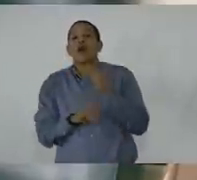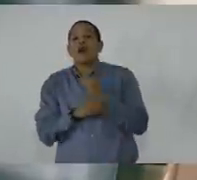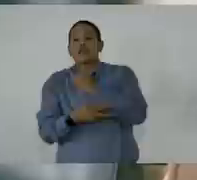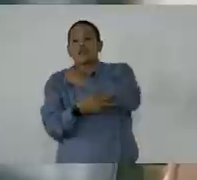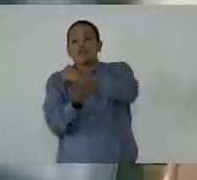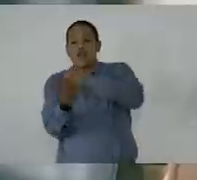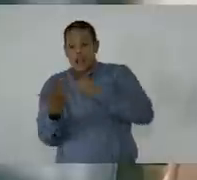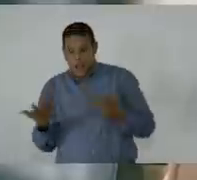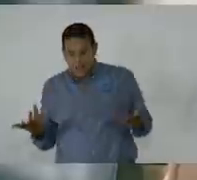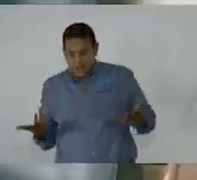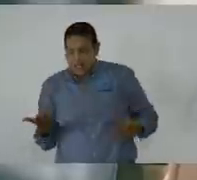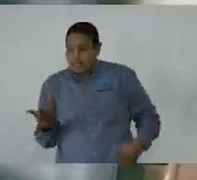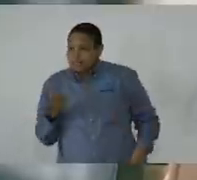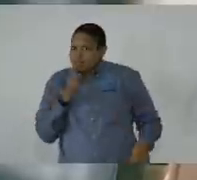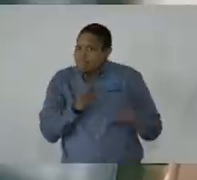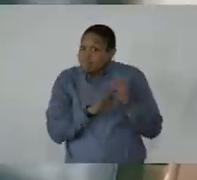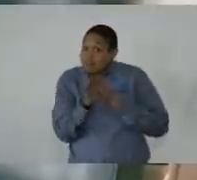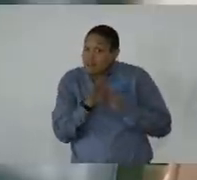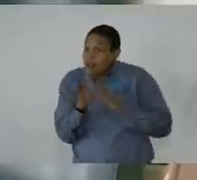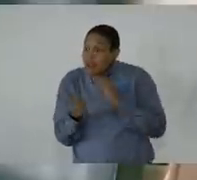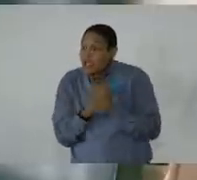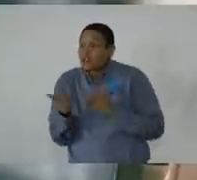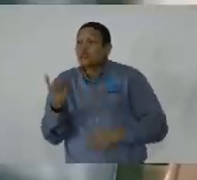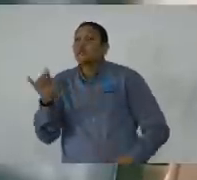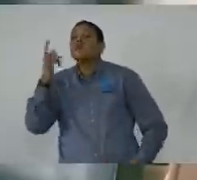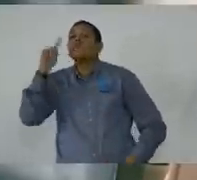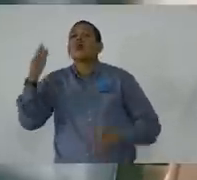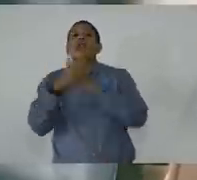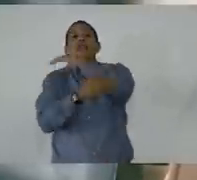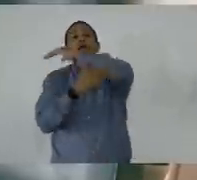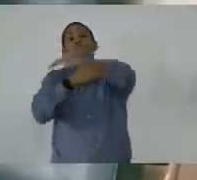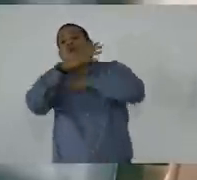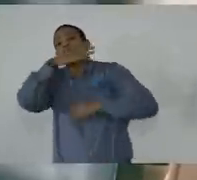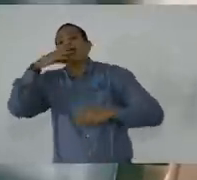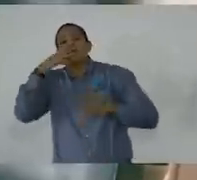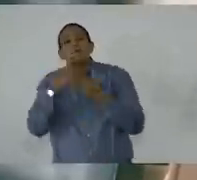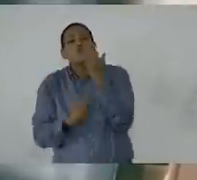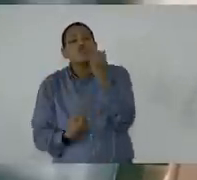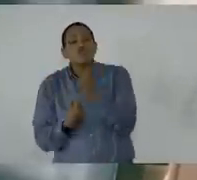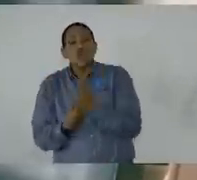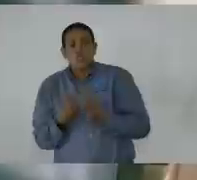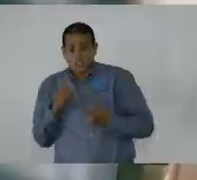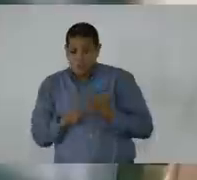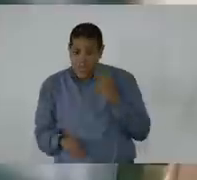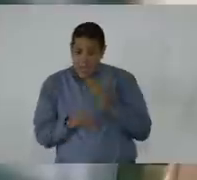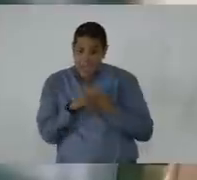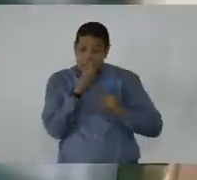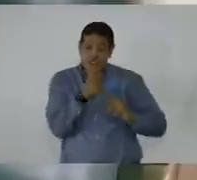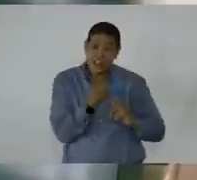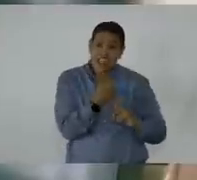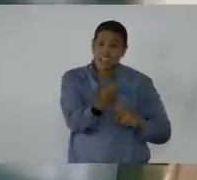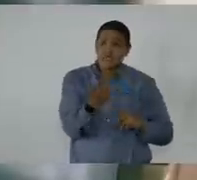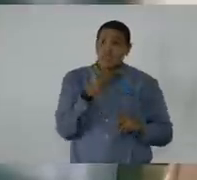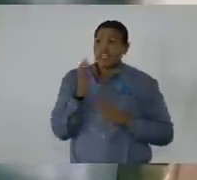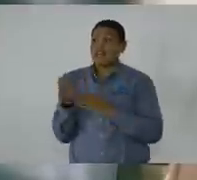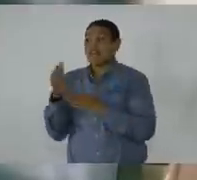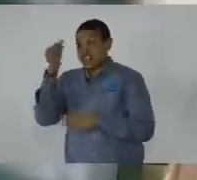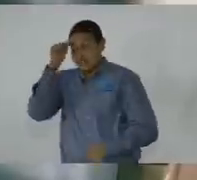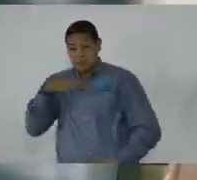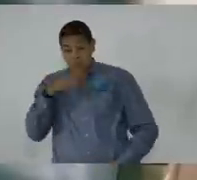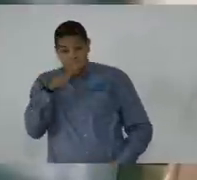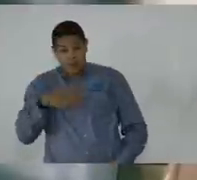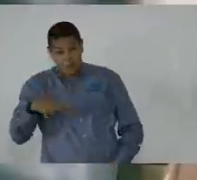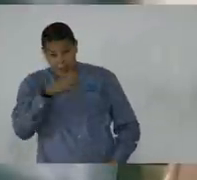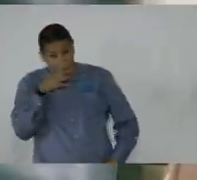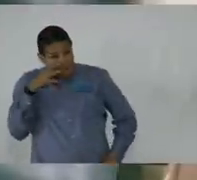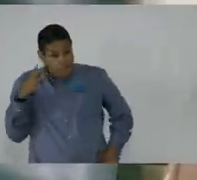larceny. Development also, Madam Speaker, of a national farming trust and expanding the fisher folk and